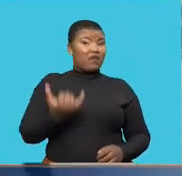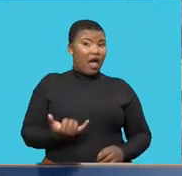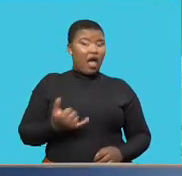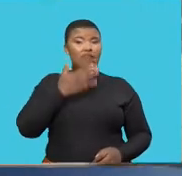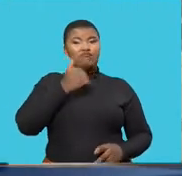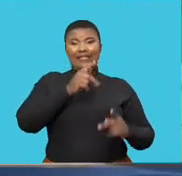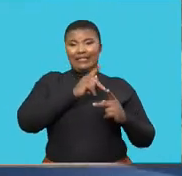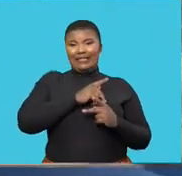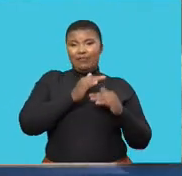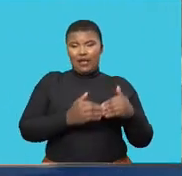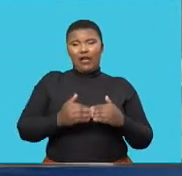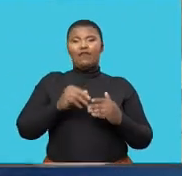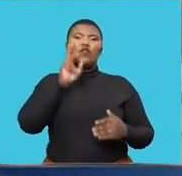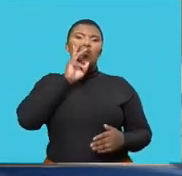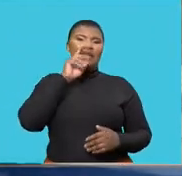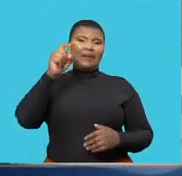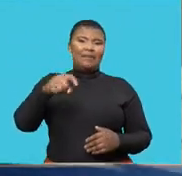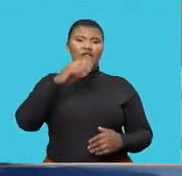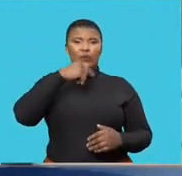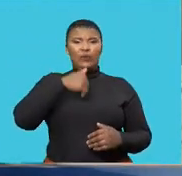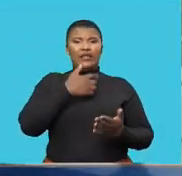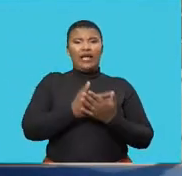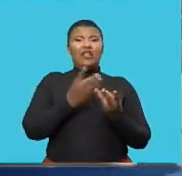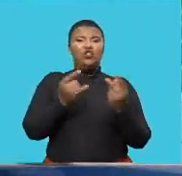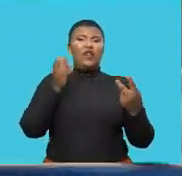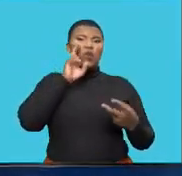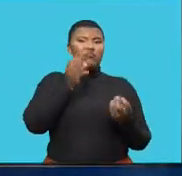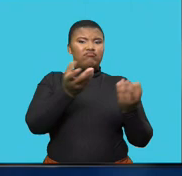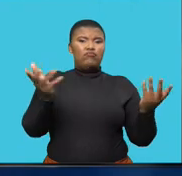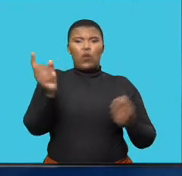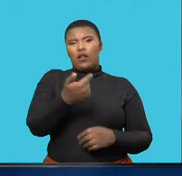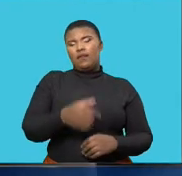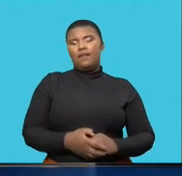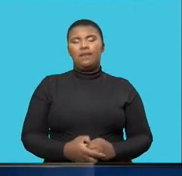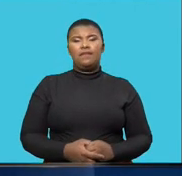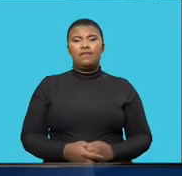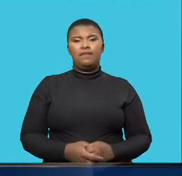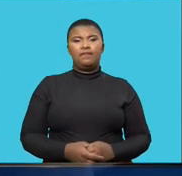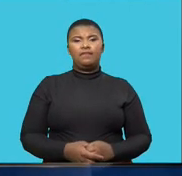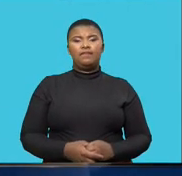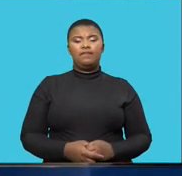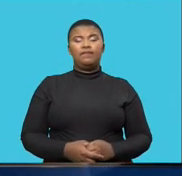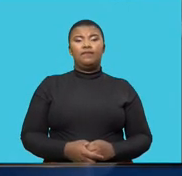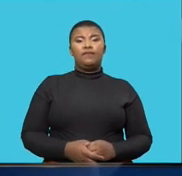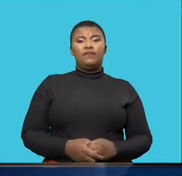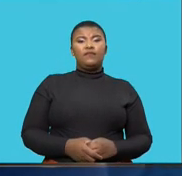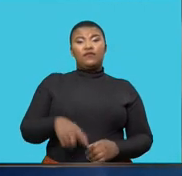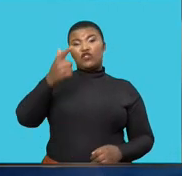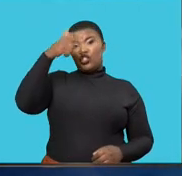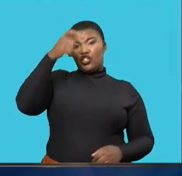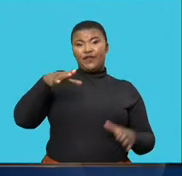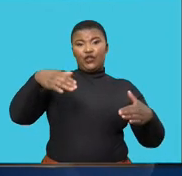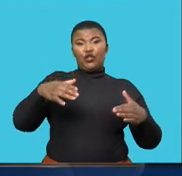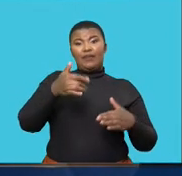water, they must use this sparingly so that we can equitably distribute that water. During the briefing, the chief group executive, Sipho